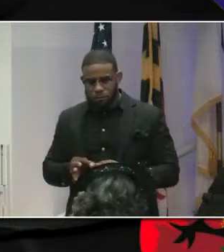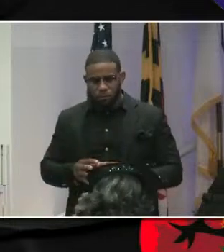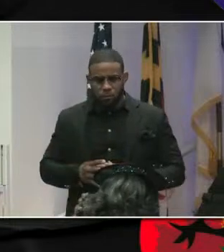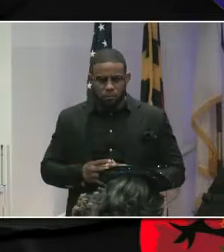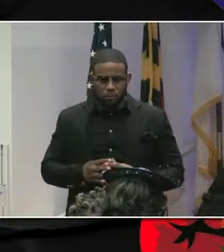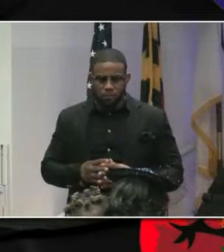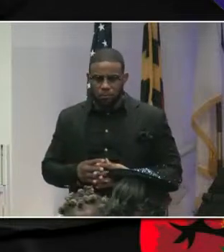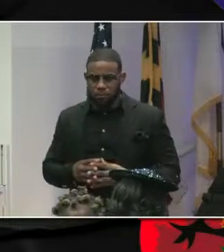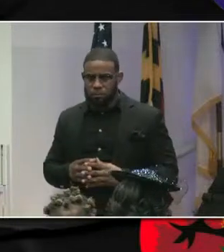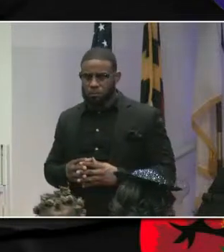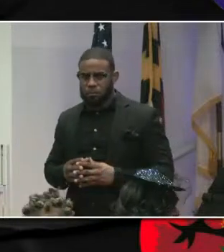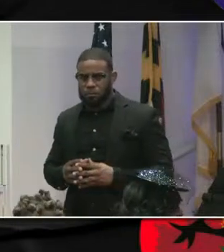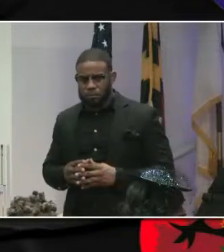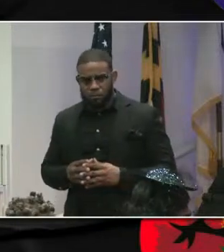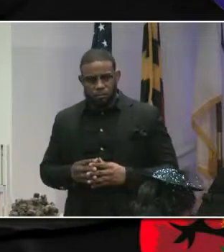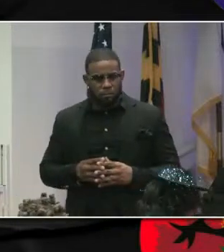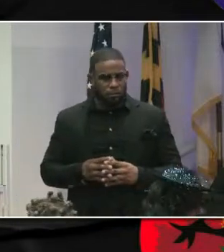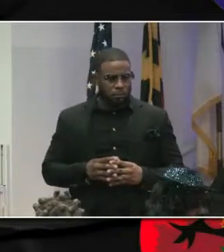after service.